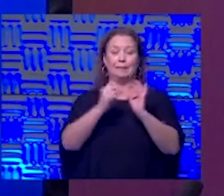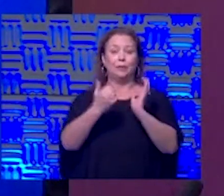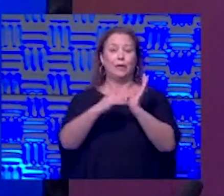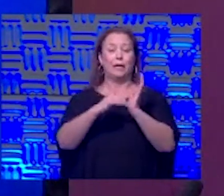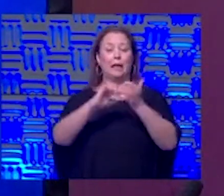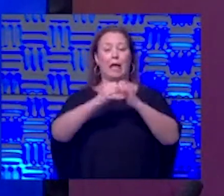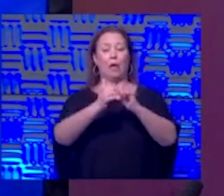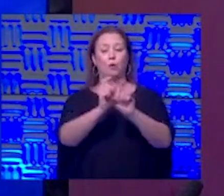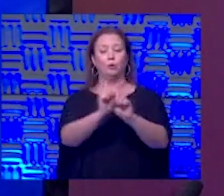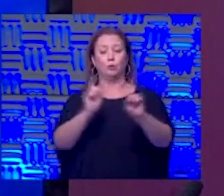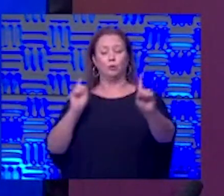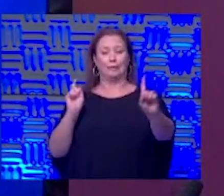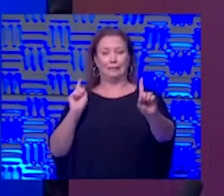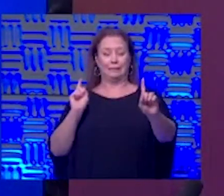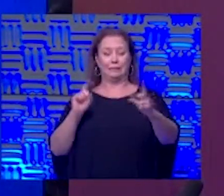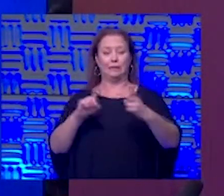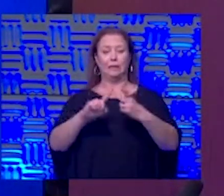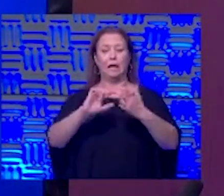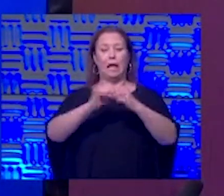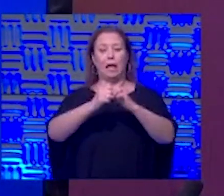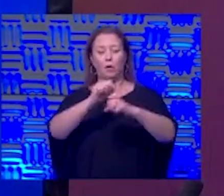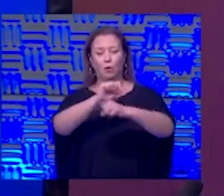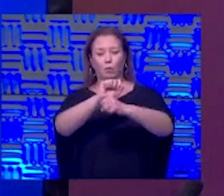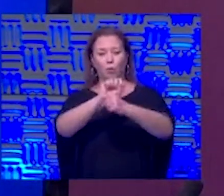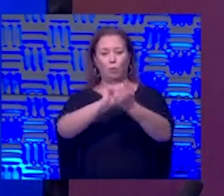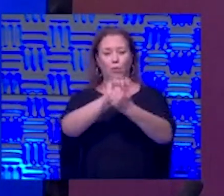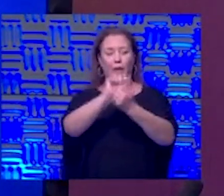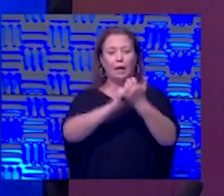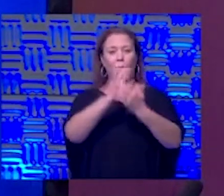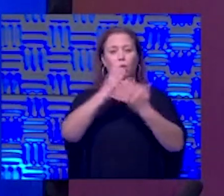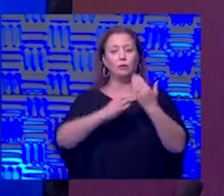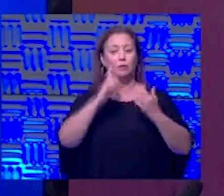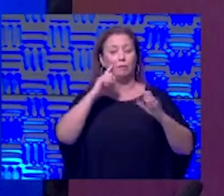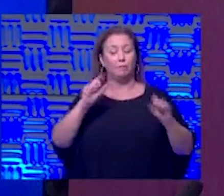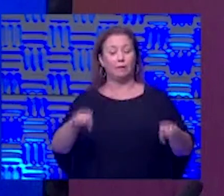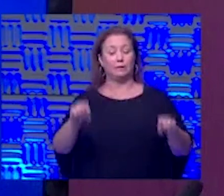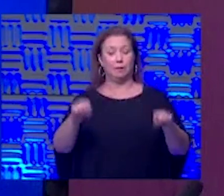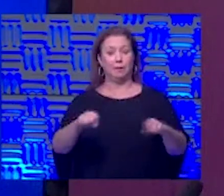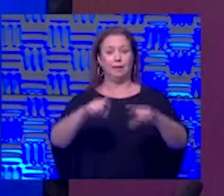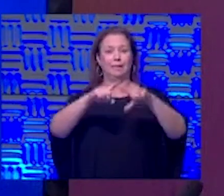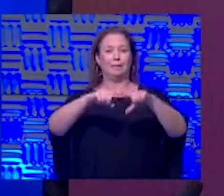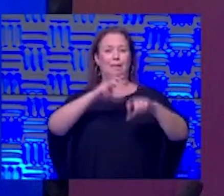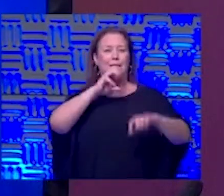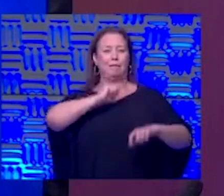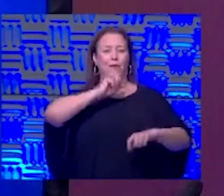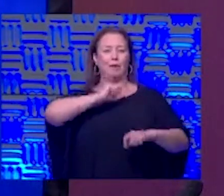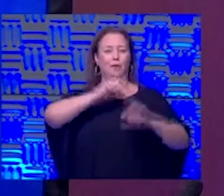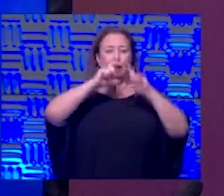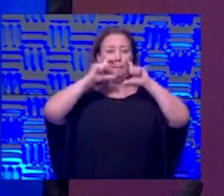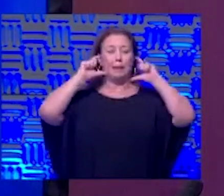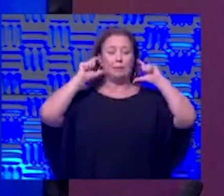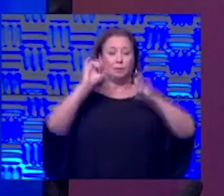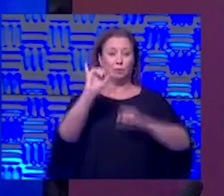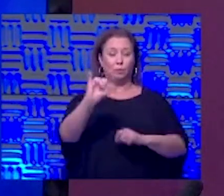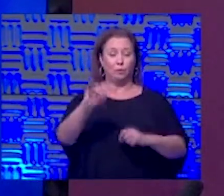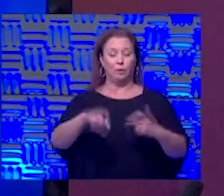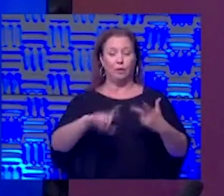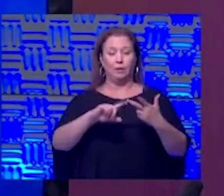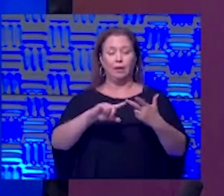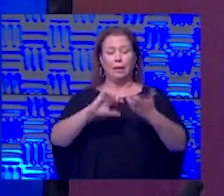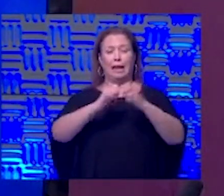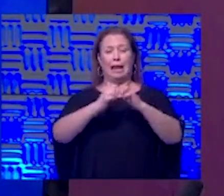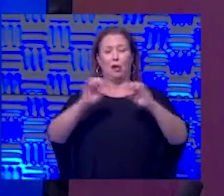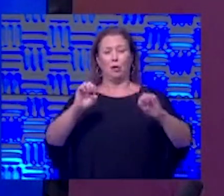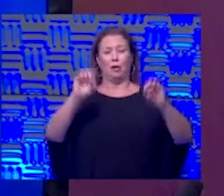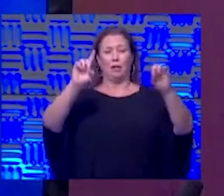How do you socially distance? How do you work with hand washing, if possible, depending on their age, the masks? And how do you go about